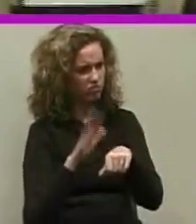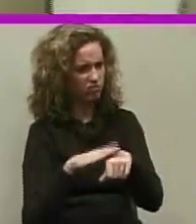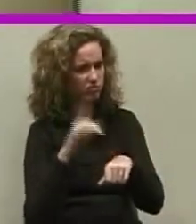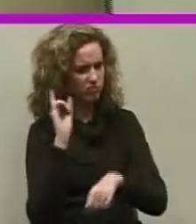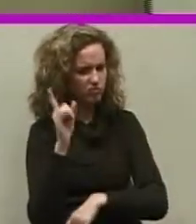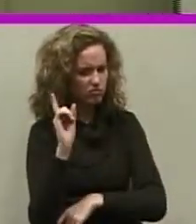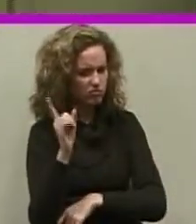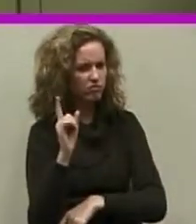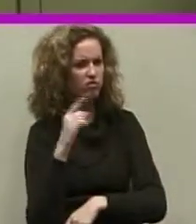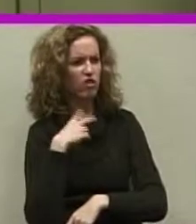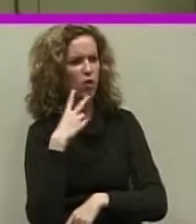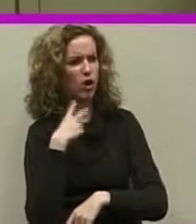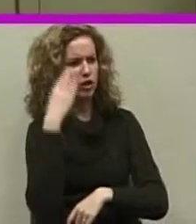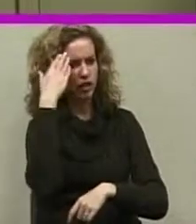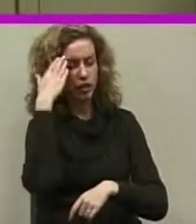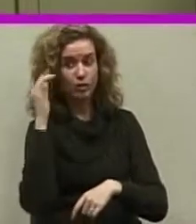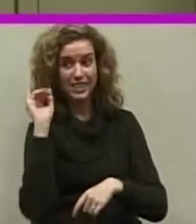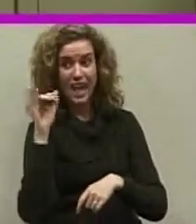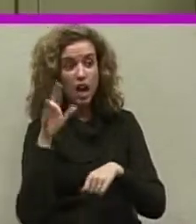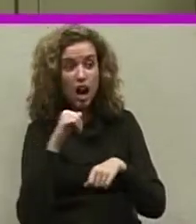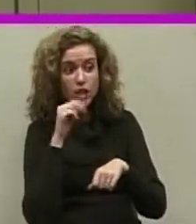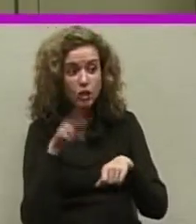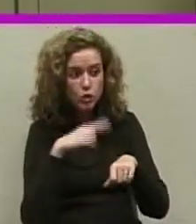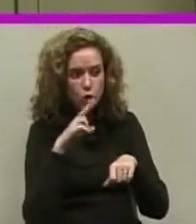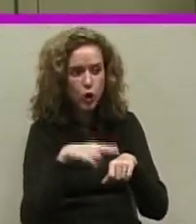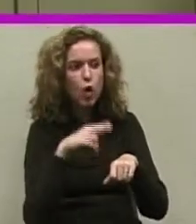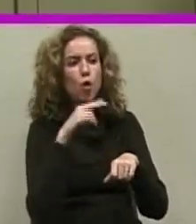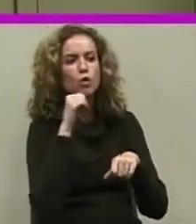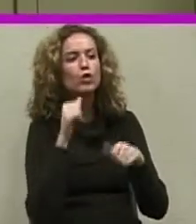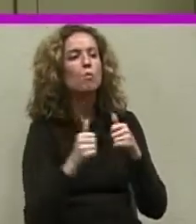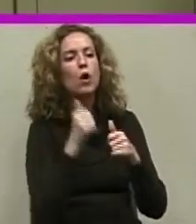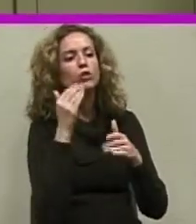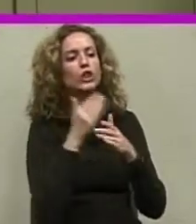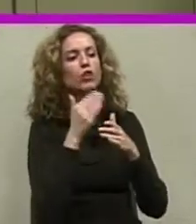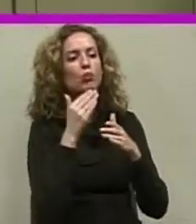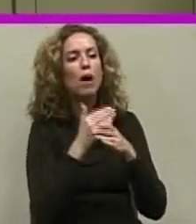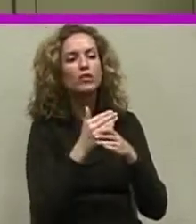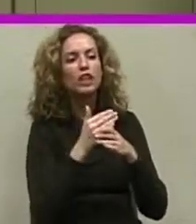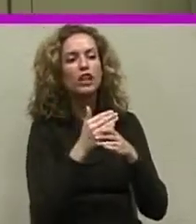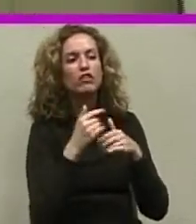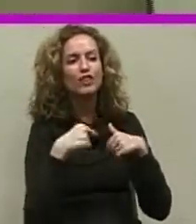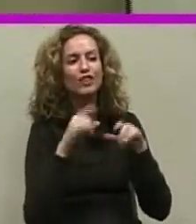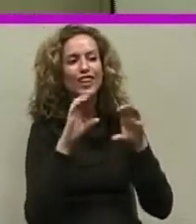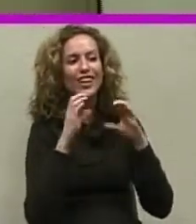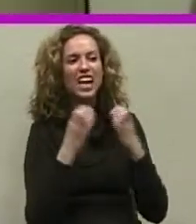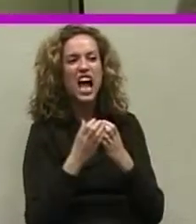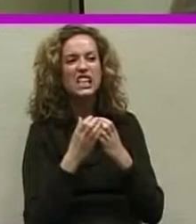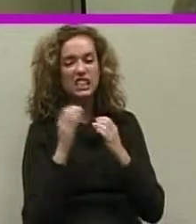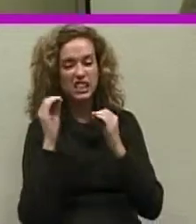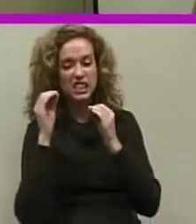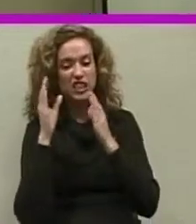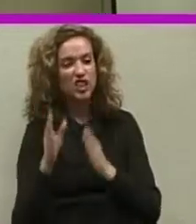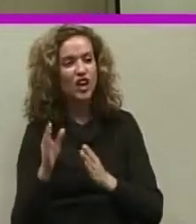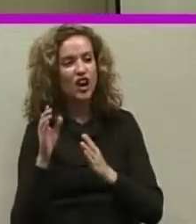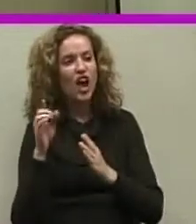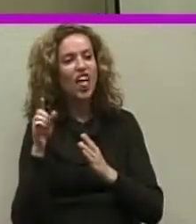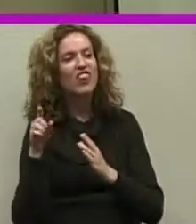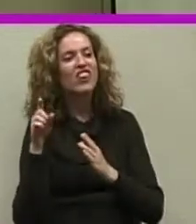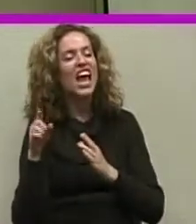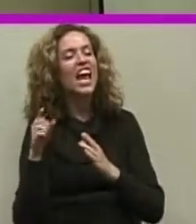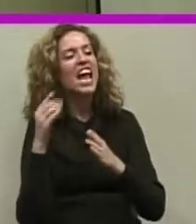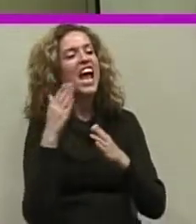Who's the most disruptive person in most classrooms? The teacher. They stop teaching and break the lesson up more than anybody else in